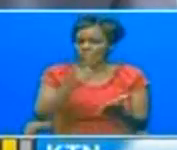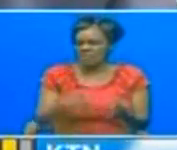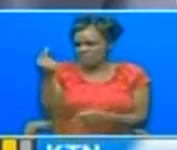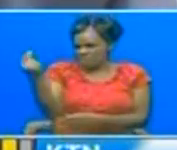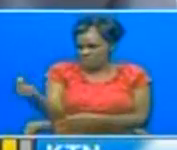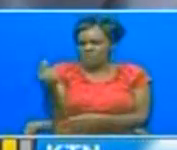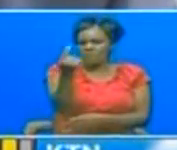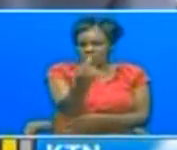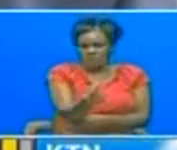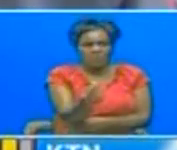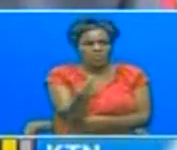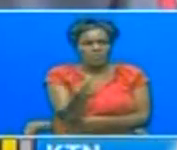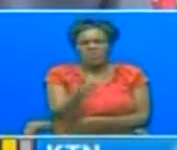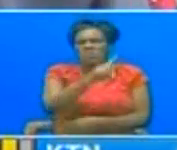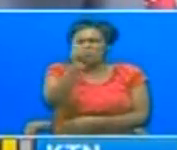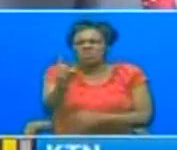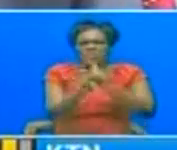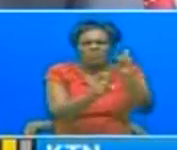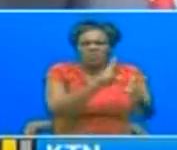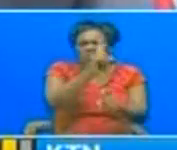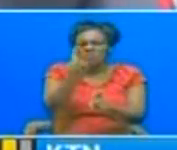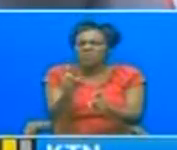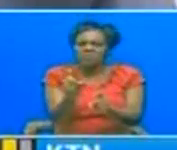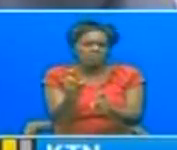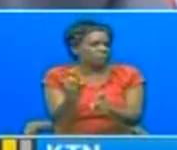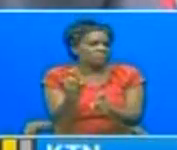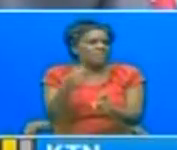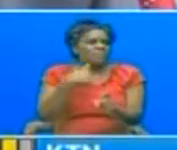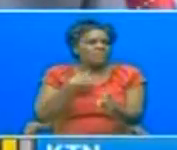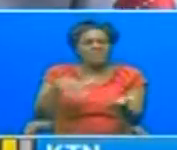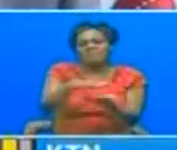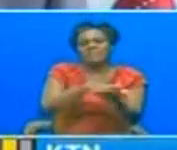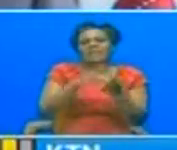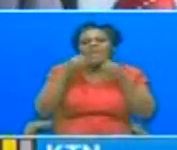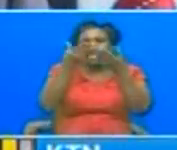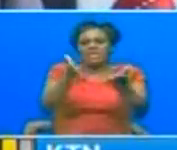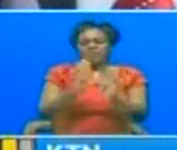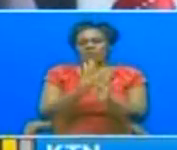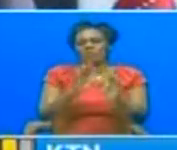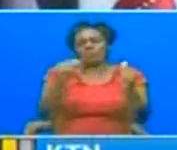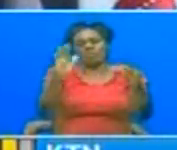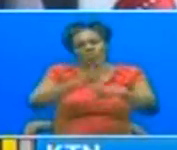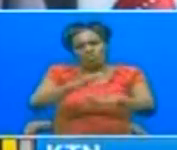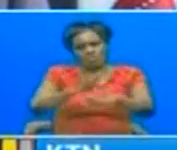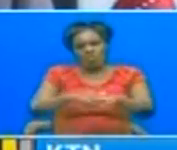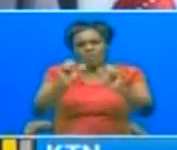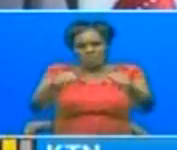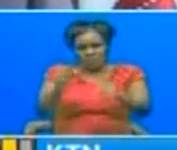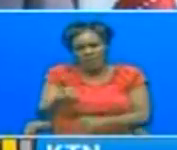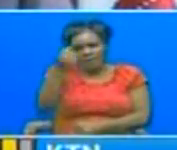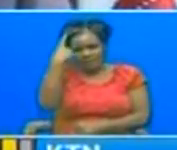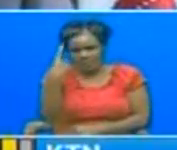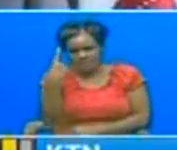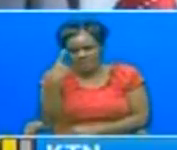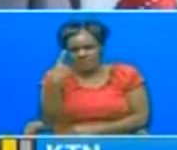few bookkeeping questions that are basically handled by the operatives, but we can understand